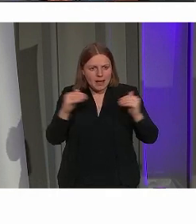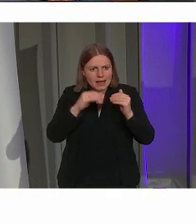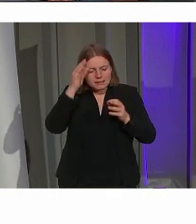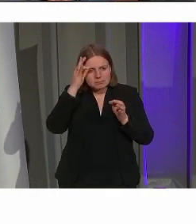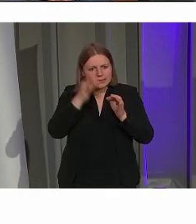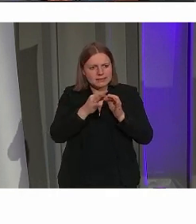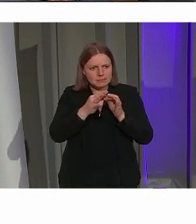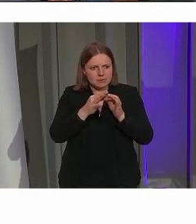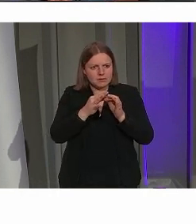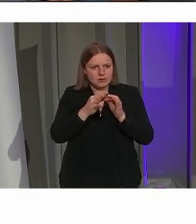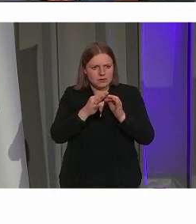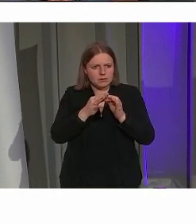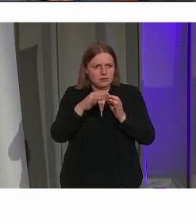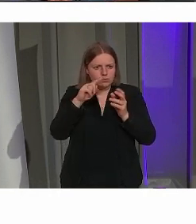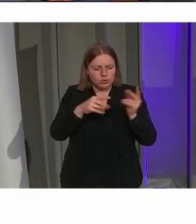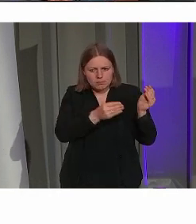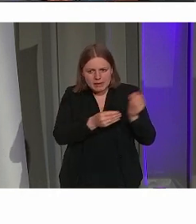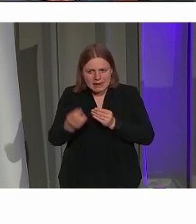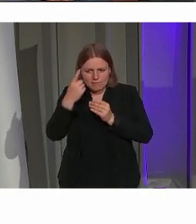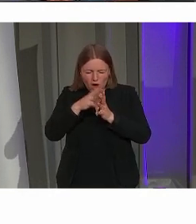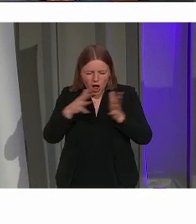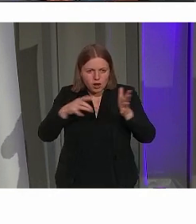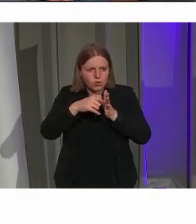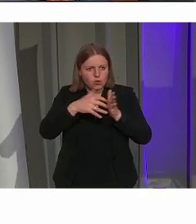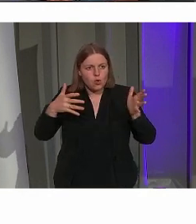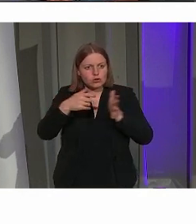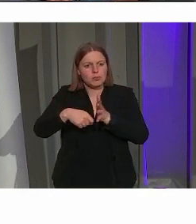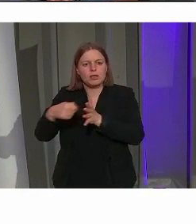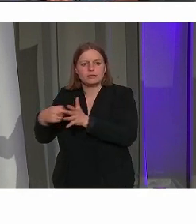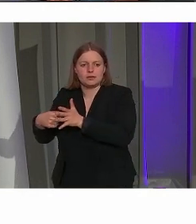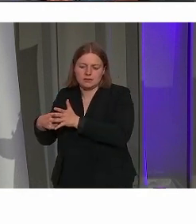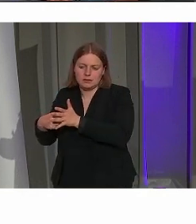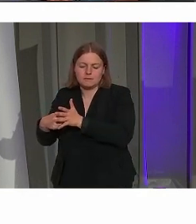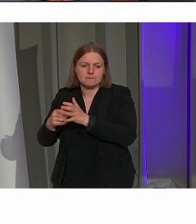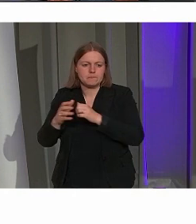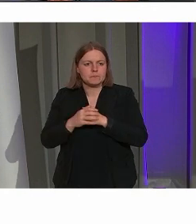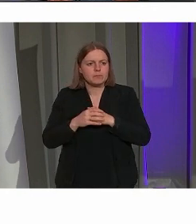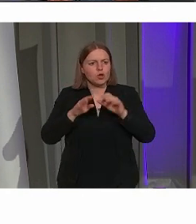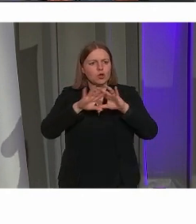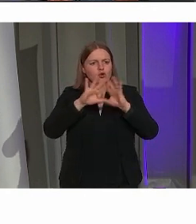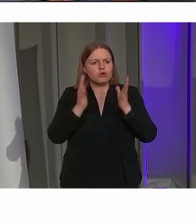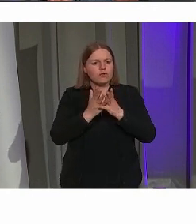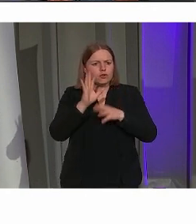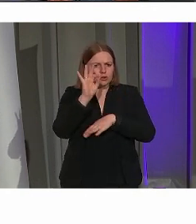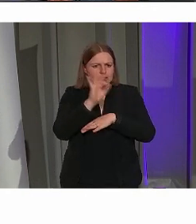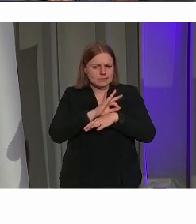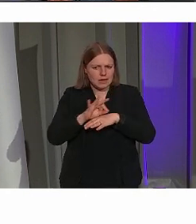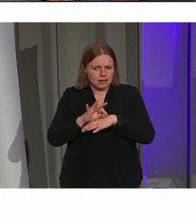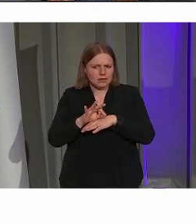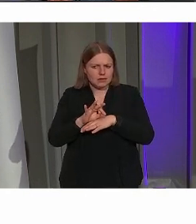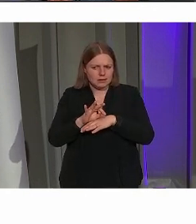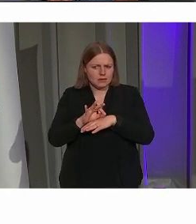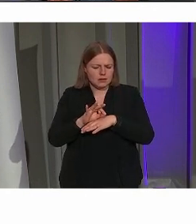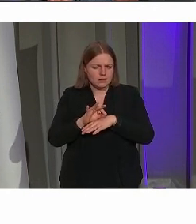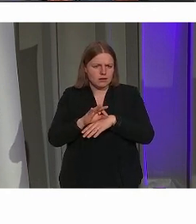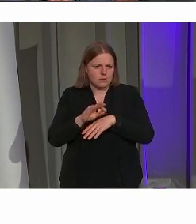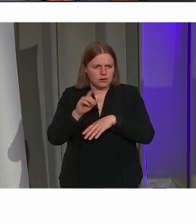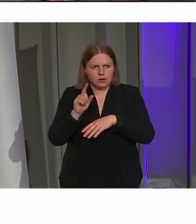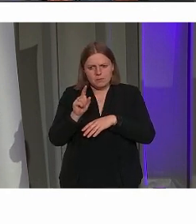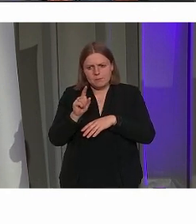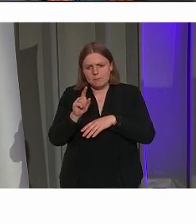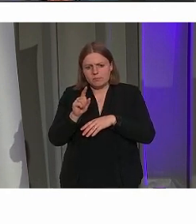universal design is actually a guiding principle that needs to be included in new big projects.